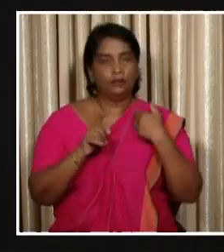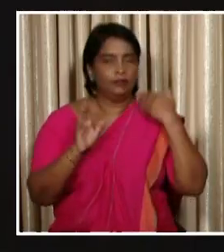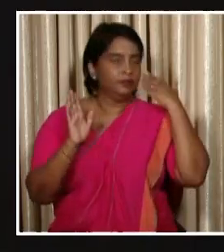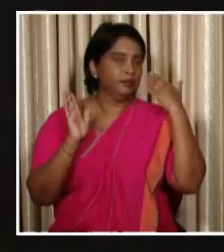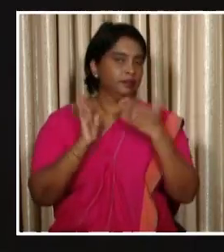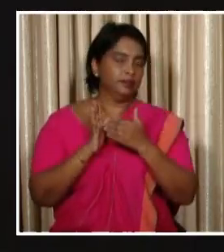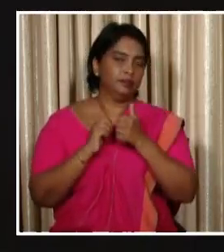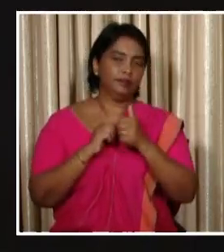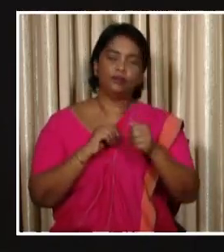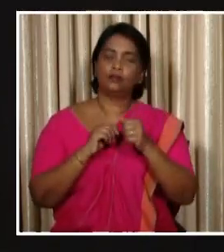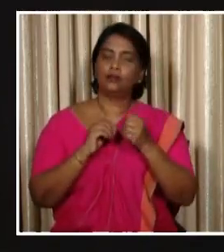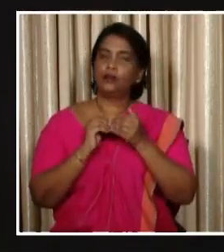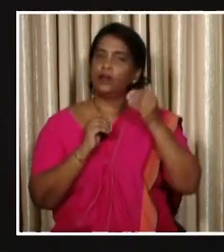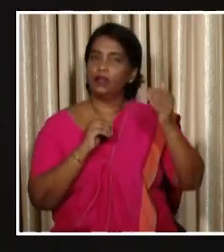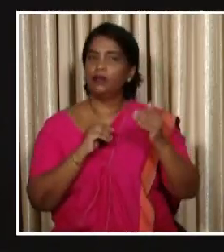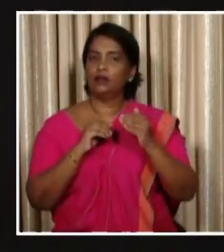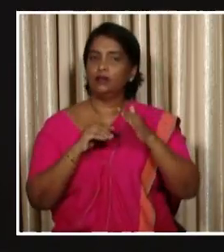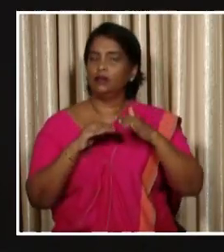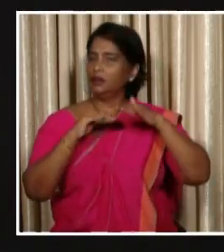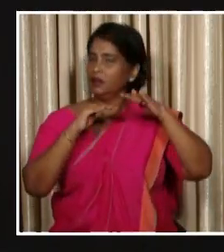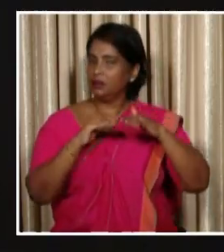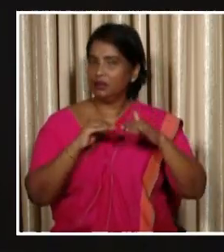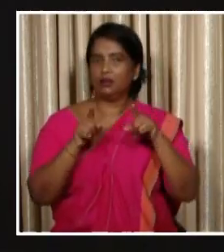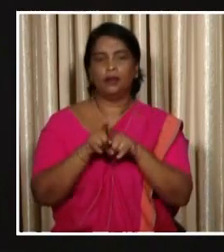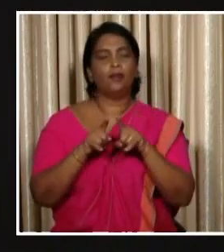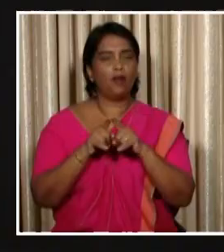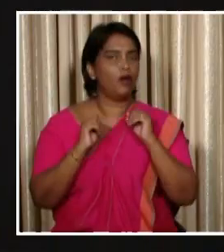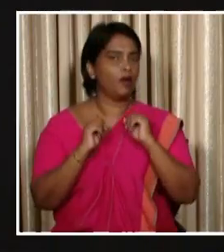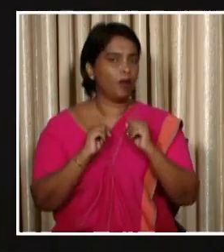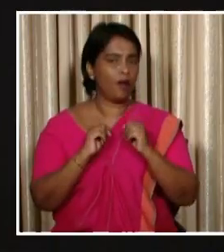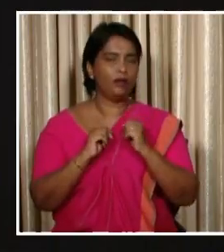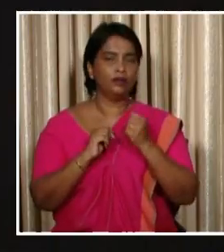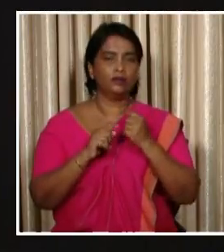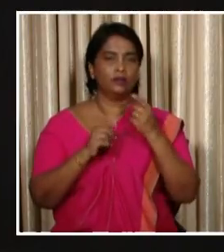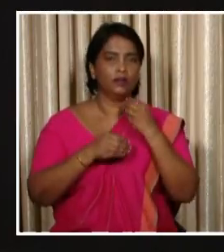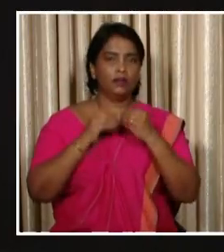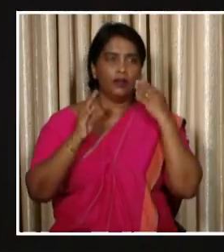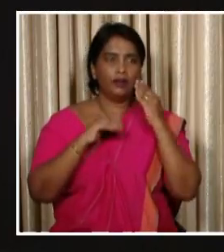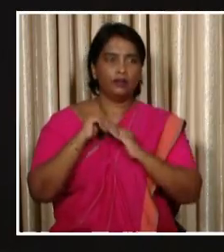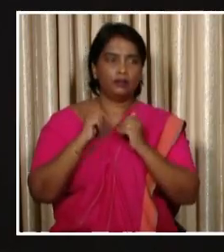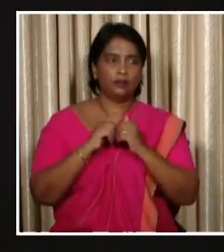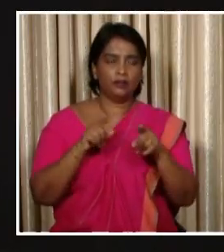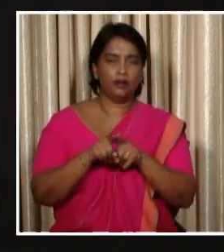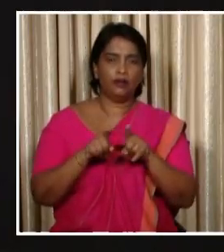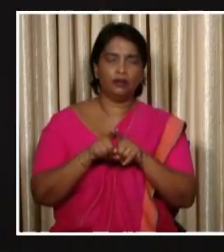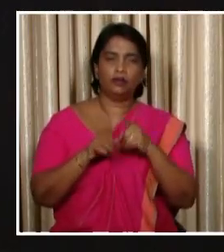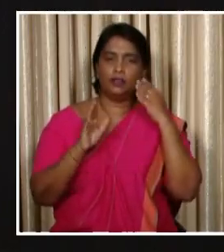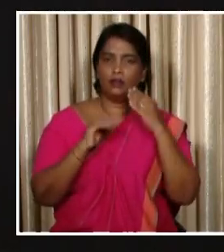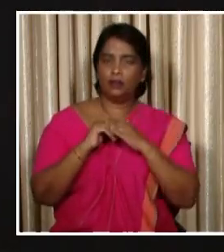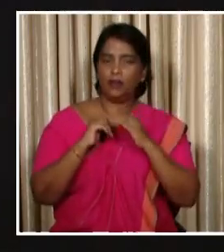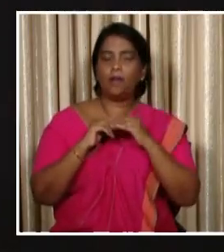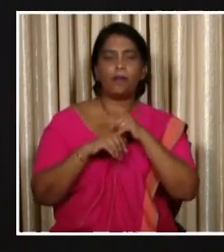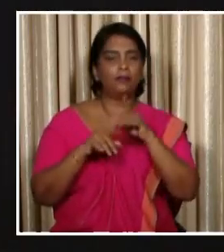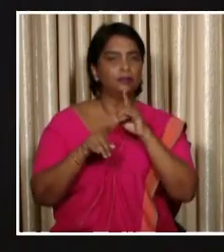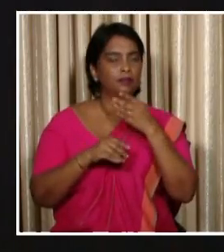flow across vast distances. The rich history, the culture that we had before,